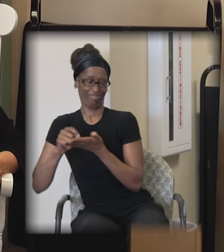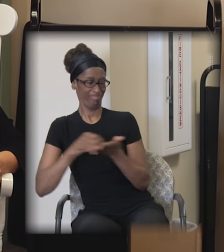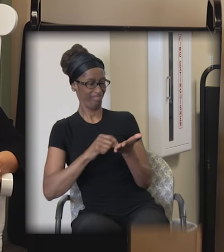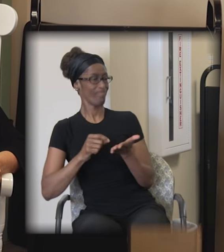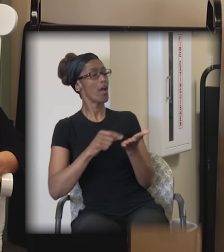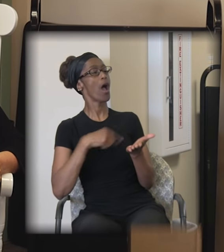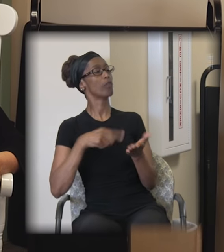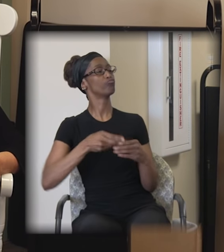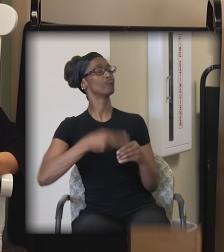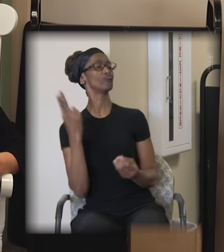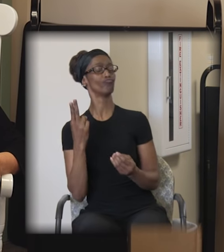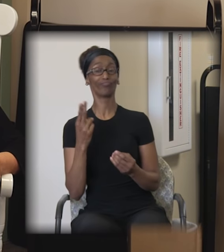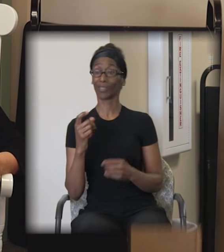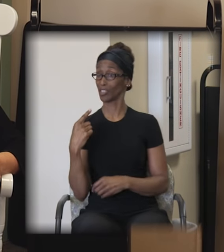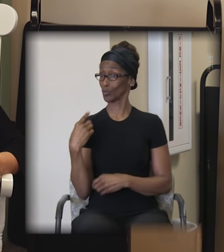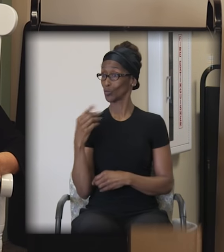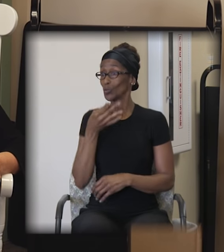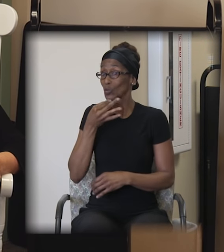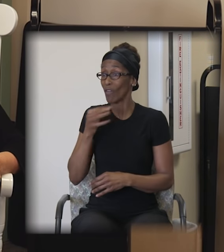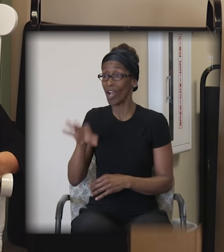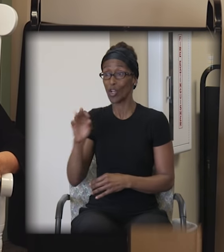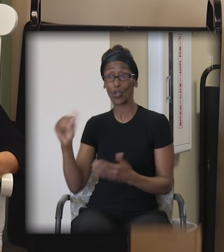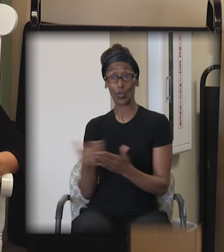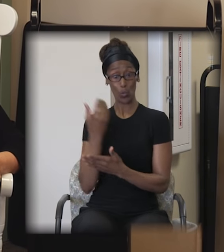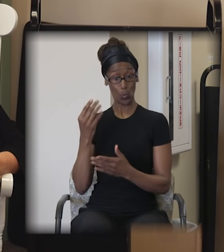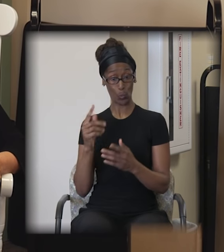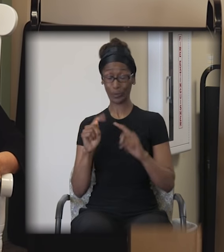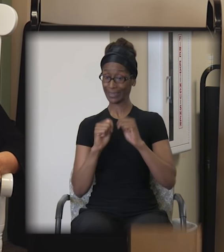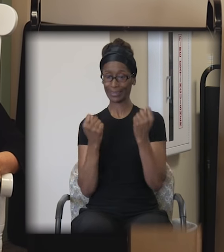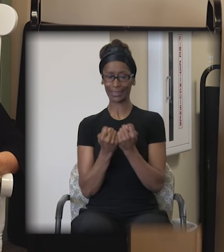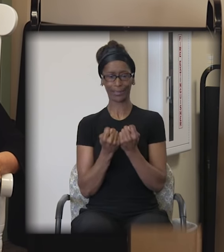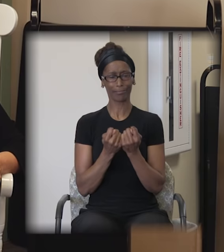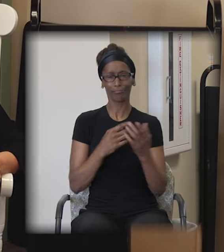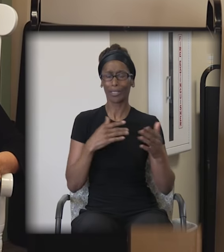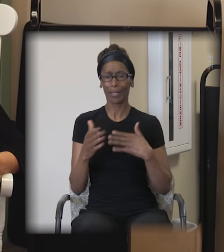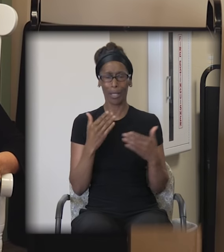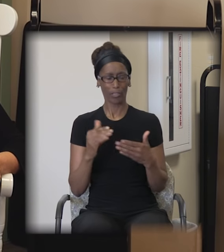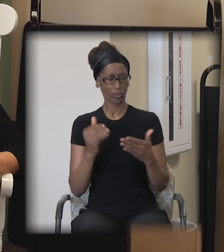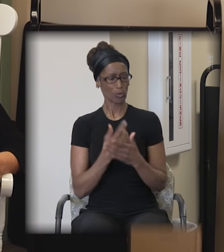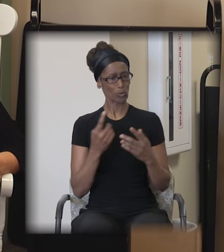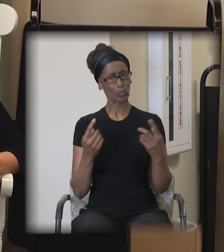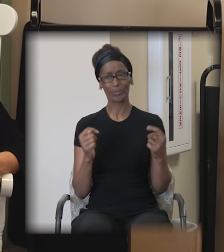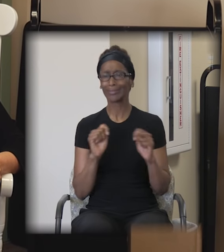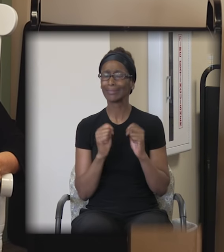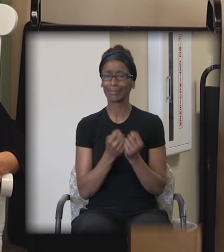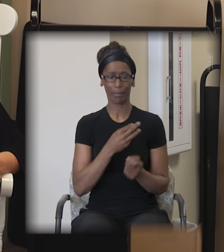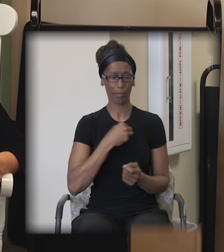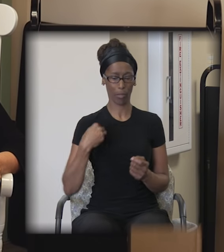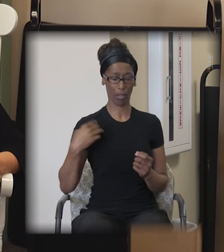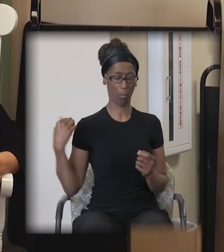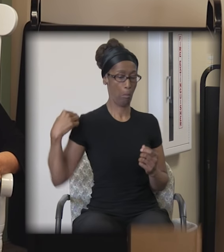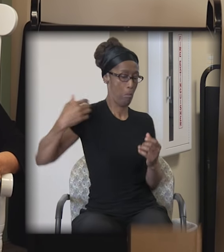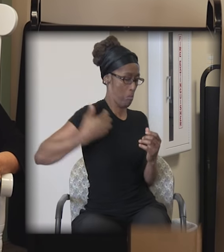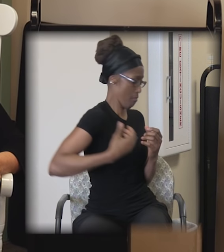quickly found another team. But even on his new team, some players talked behind his back so he wouldn't know what